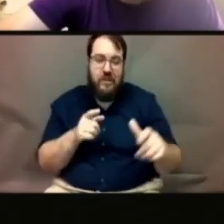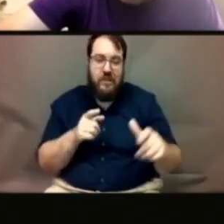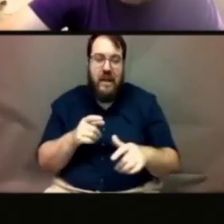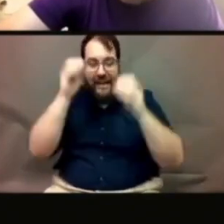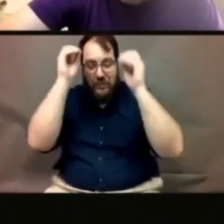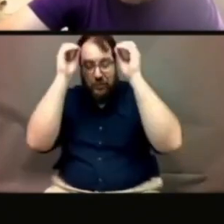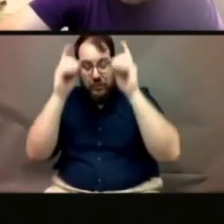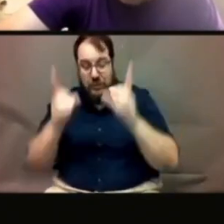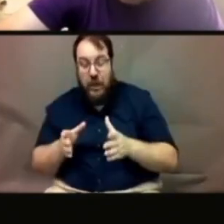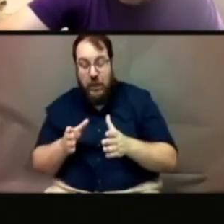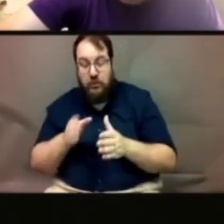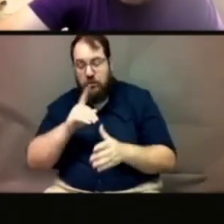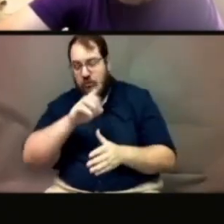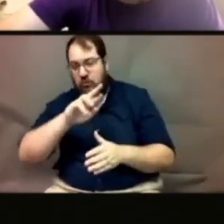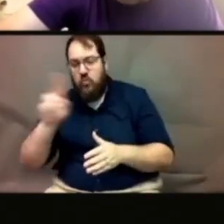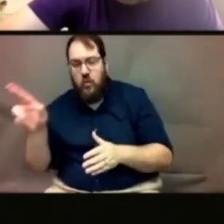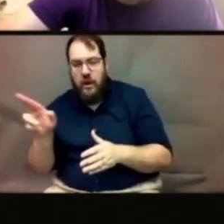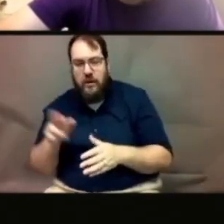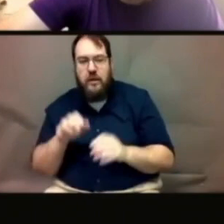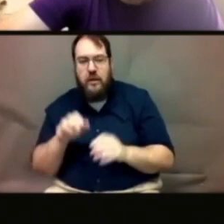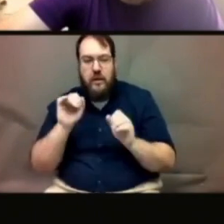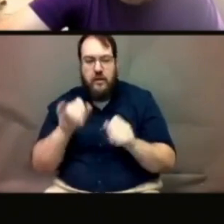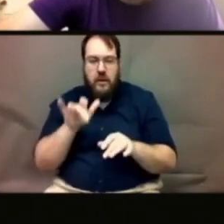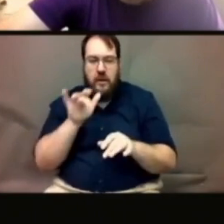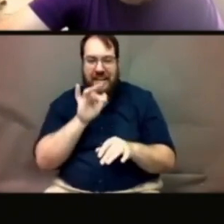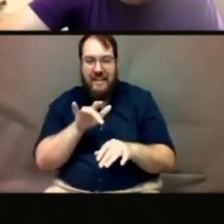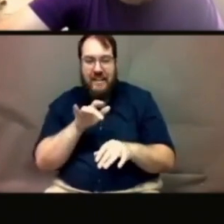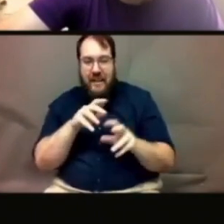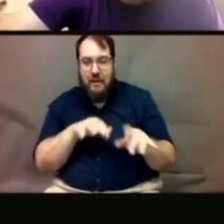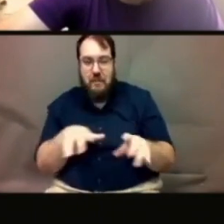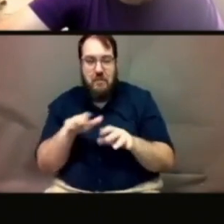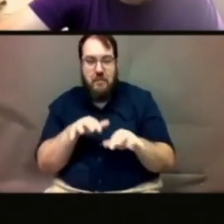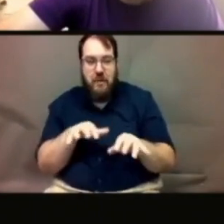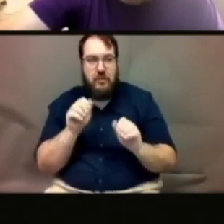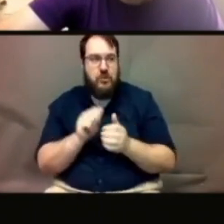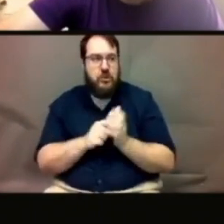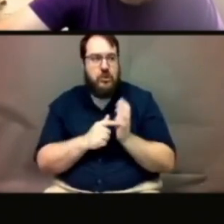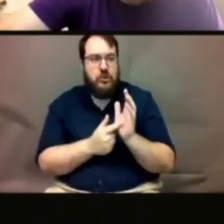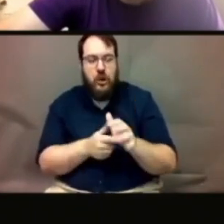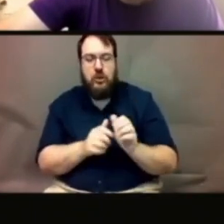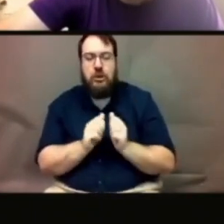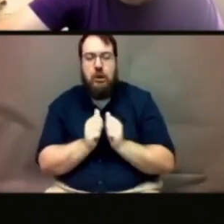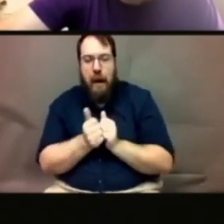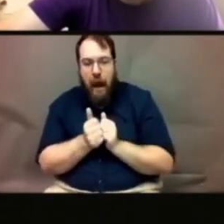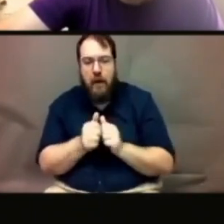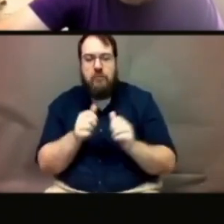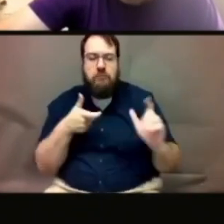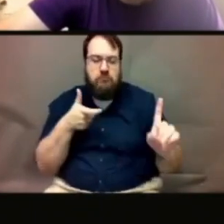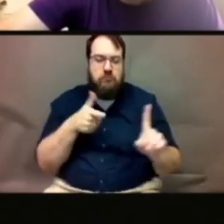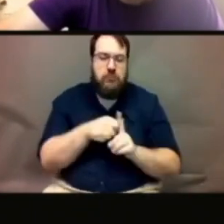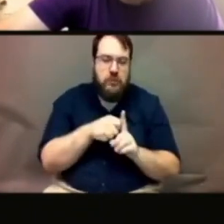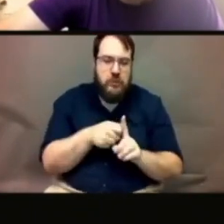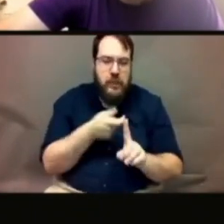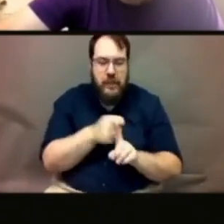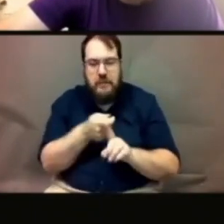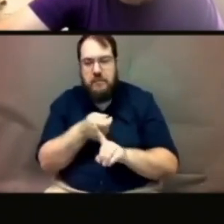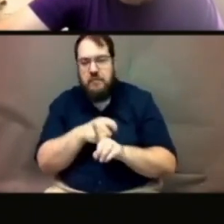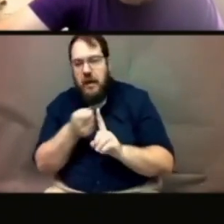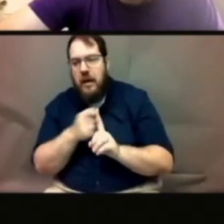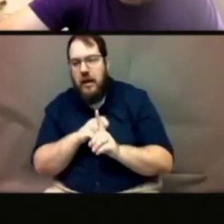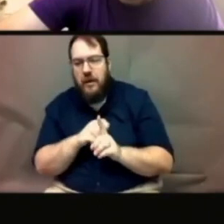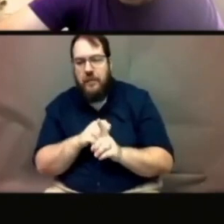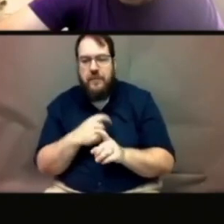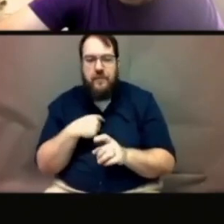to the Makey Makey piano. It shows you how to plug it in. It shows you how to plug up the banana. And I made